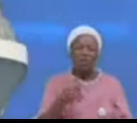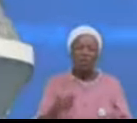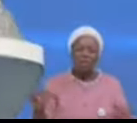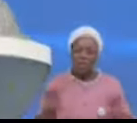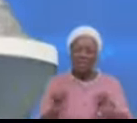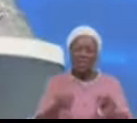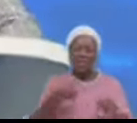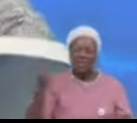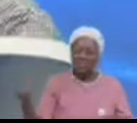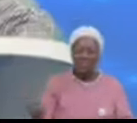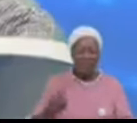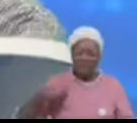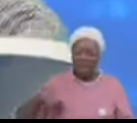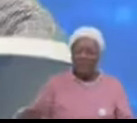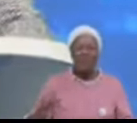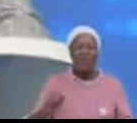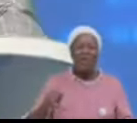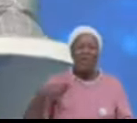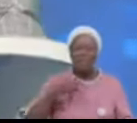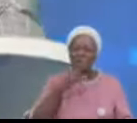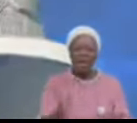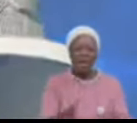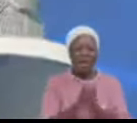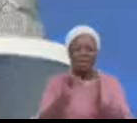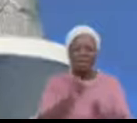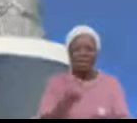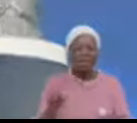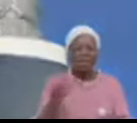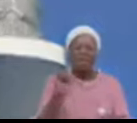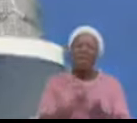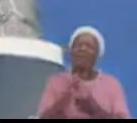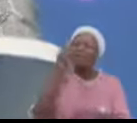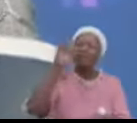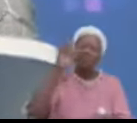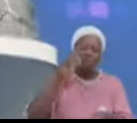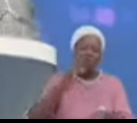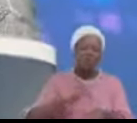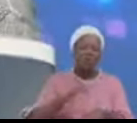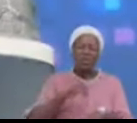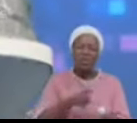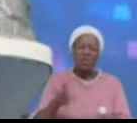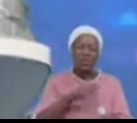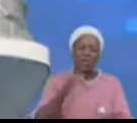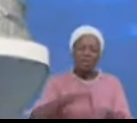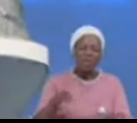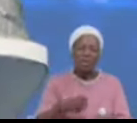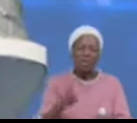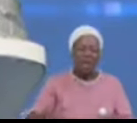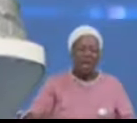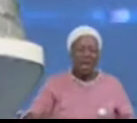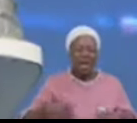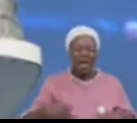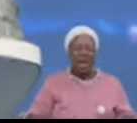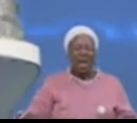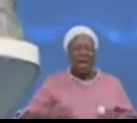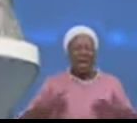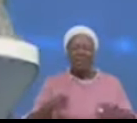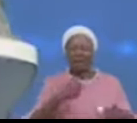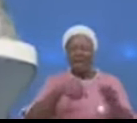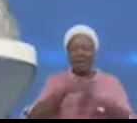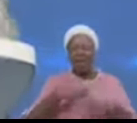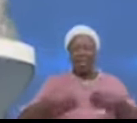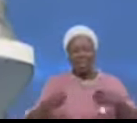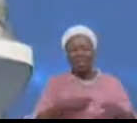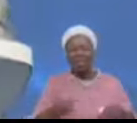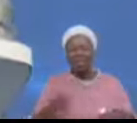forever. We're asking, touch them, turn their lives around, heal them, deliver them